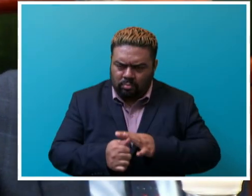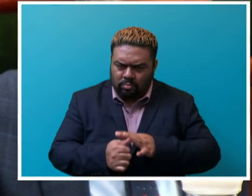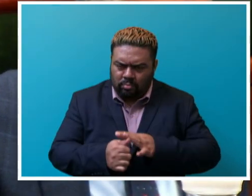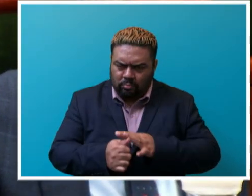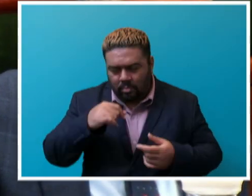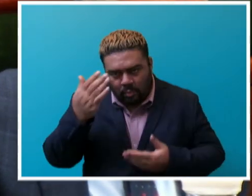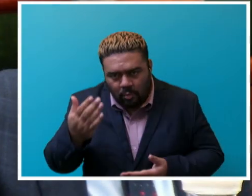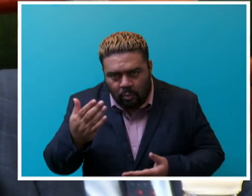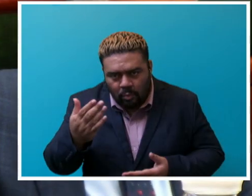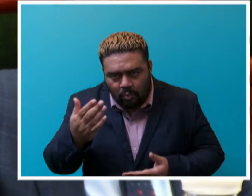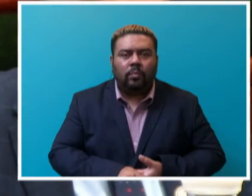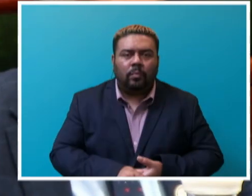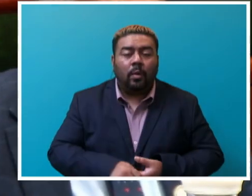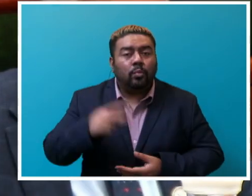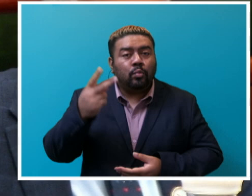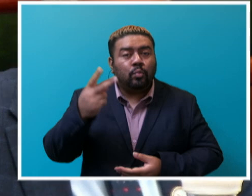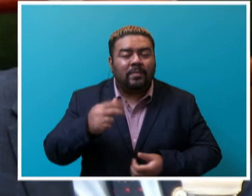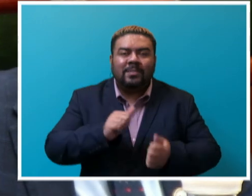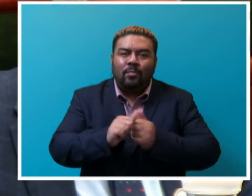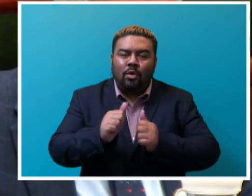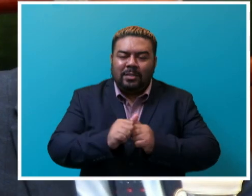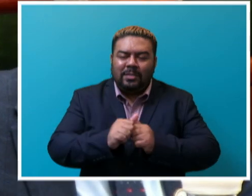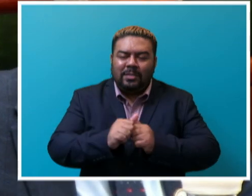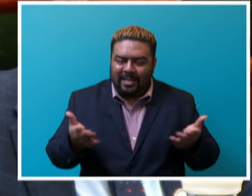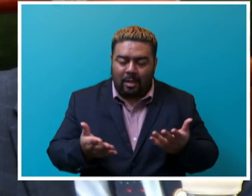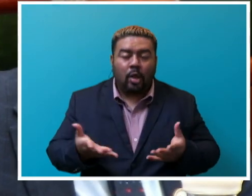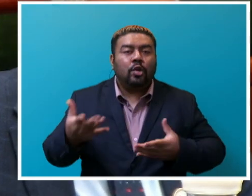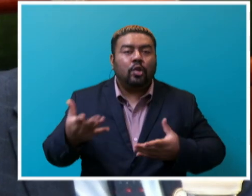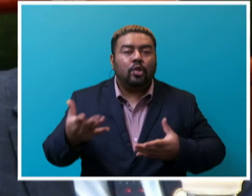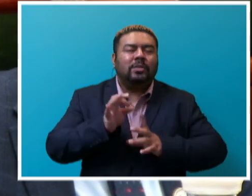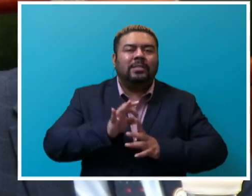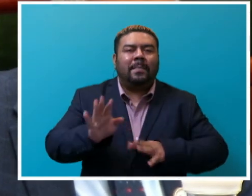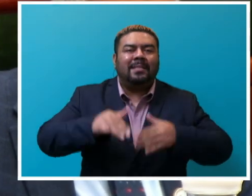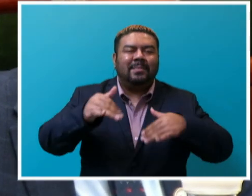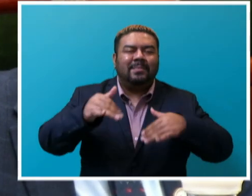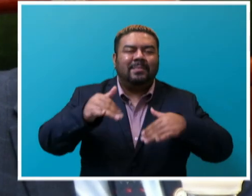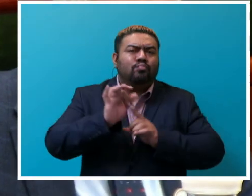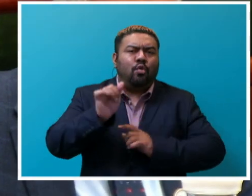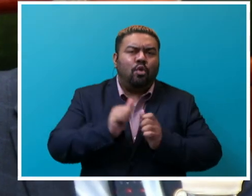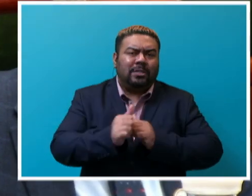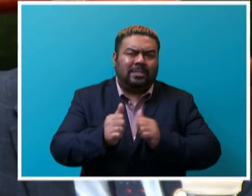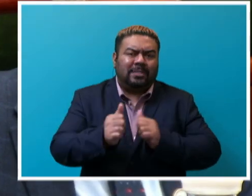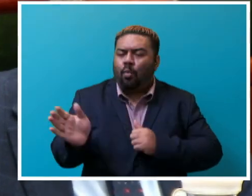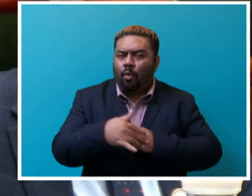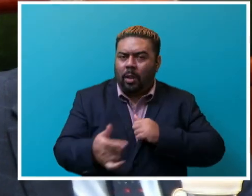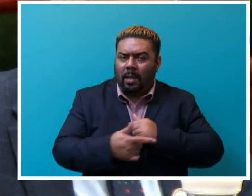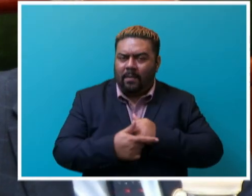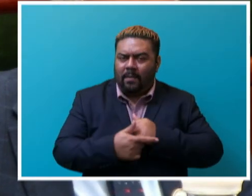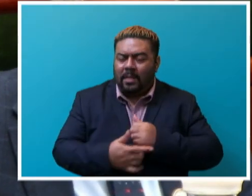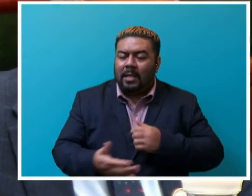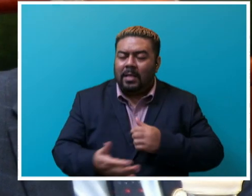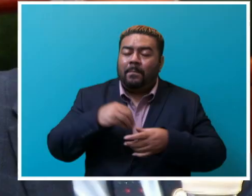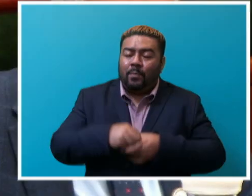independence. 12, sports and recreation, increasing participation in sports at all levels, improving accessibility to